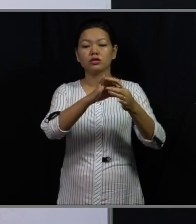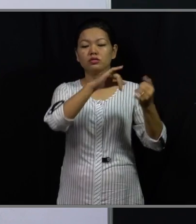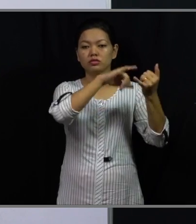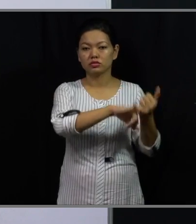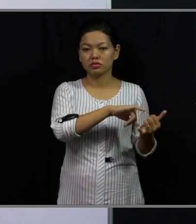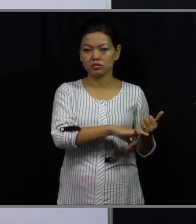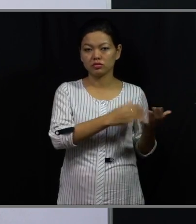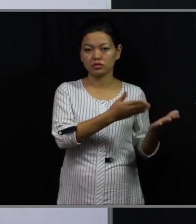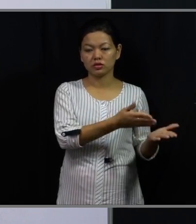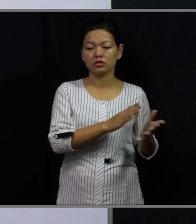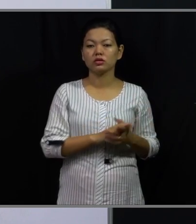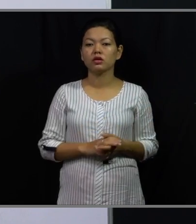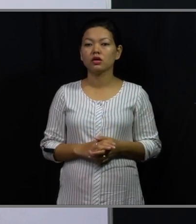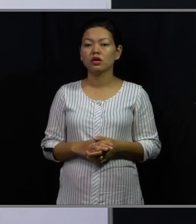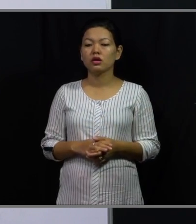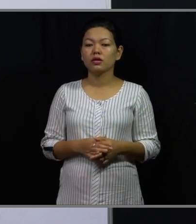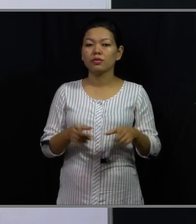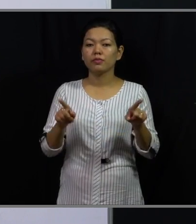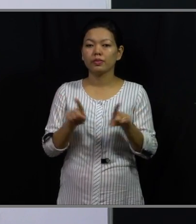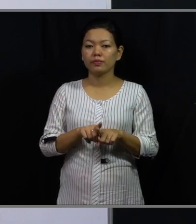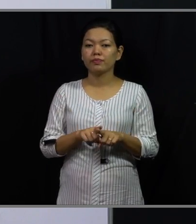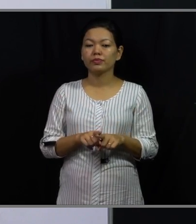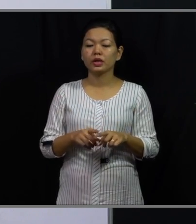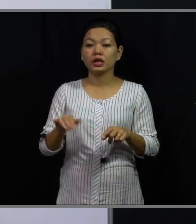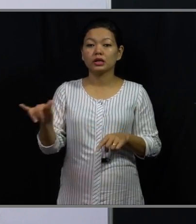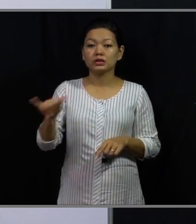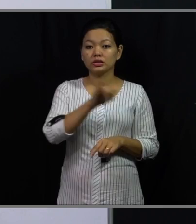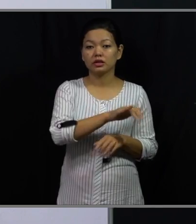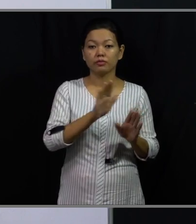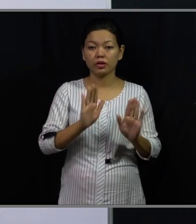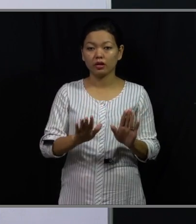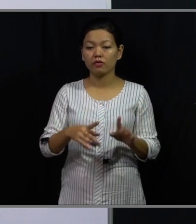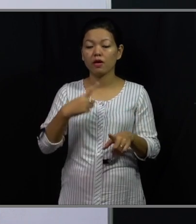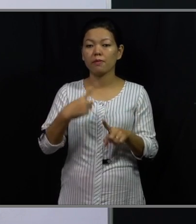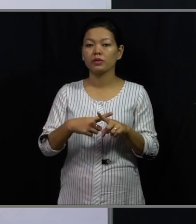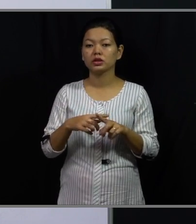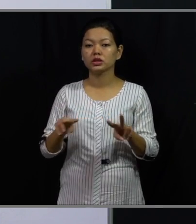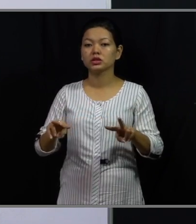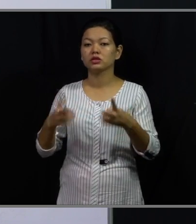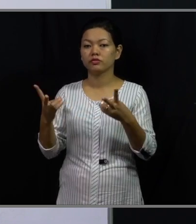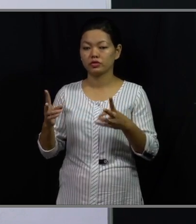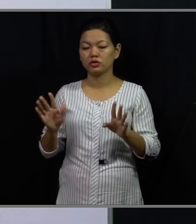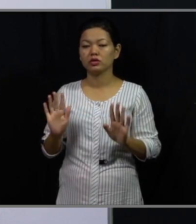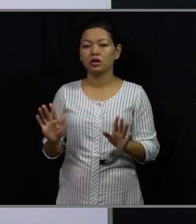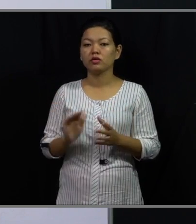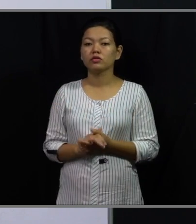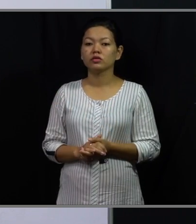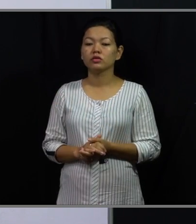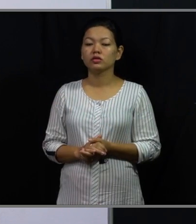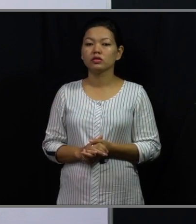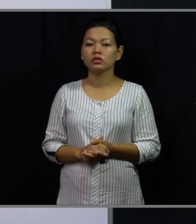has also some difference, okay, with sociology. Now, what is political science here? Here it studies about